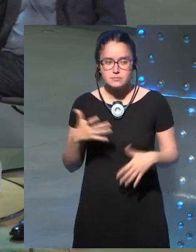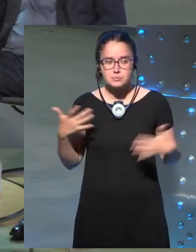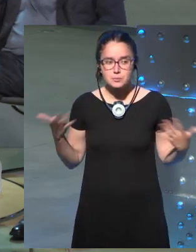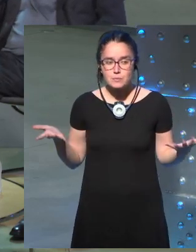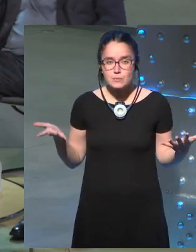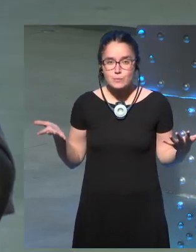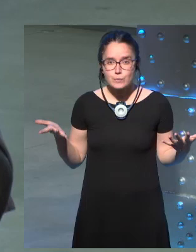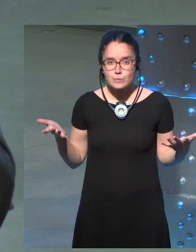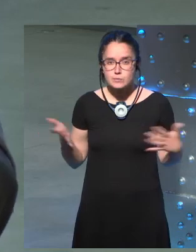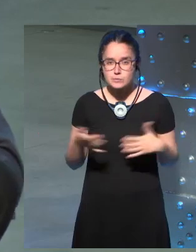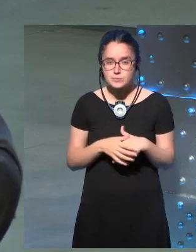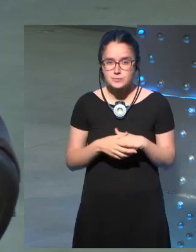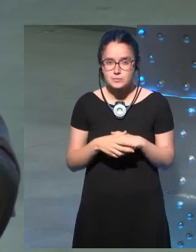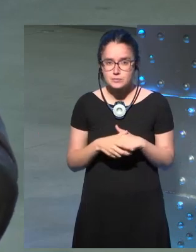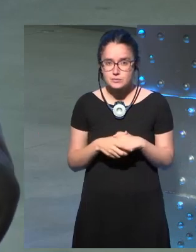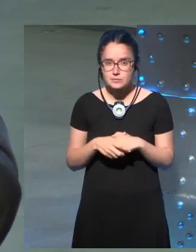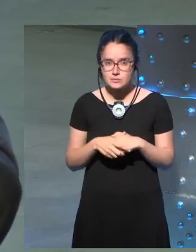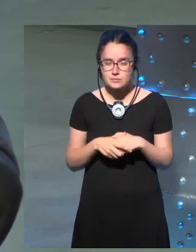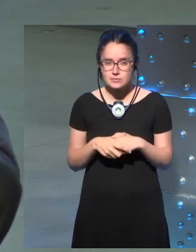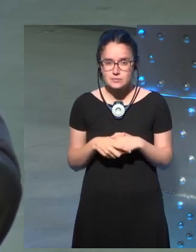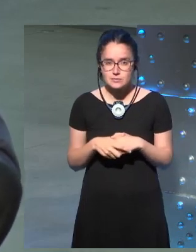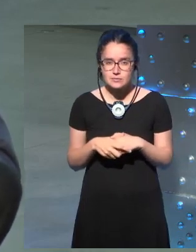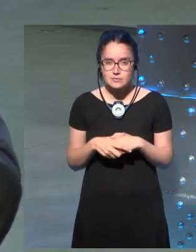one thing that's been,